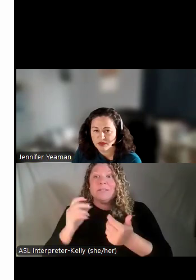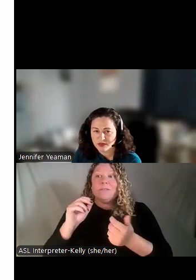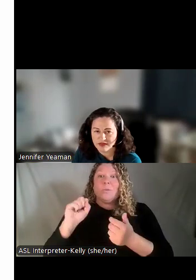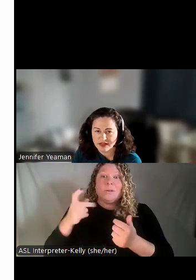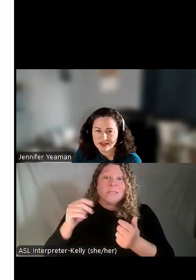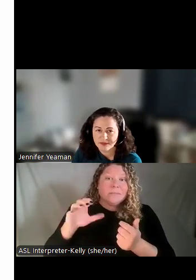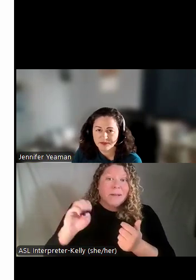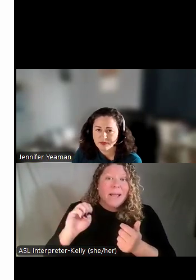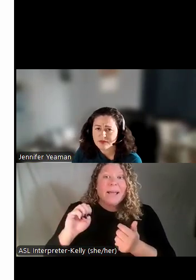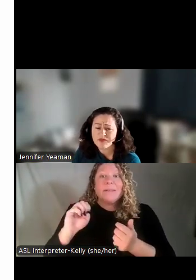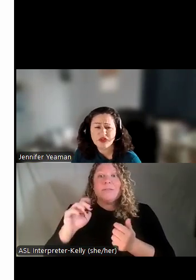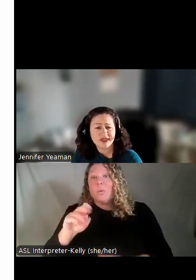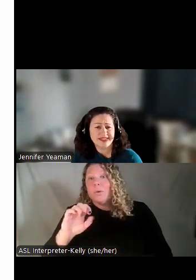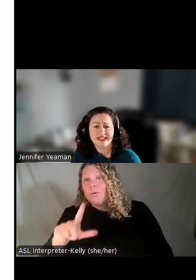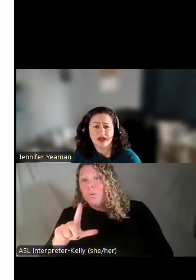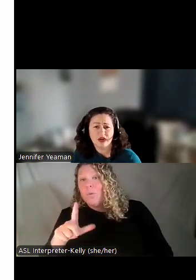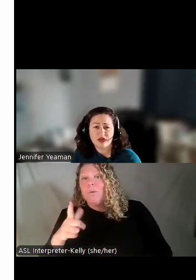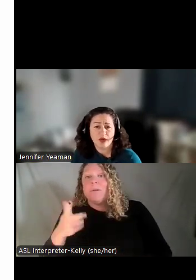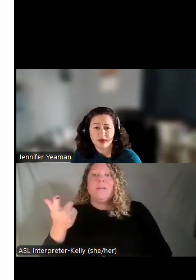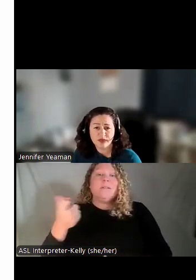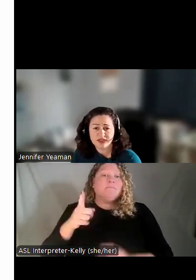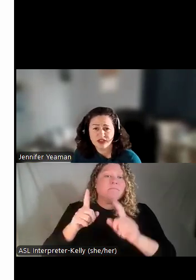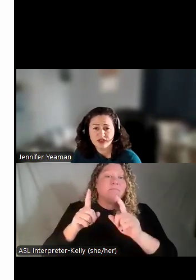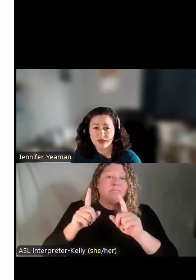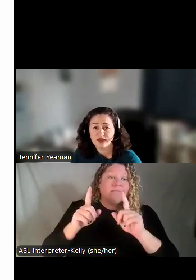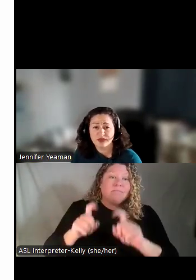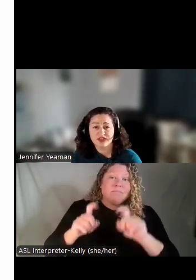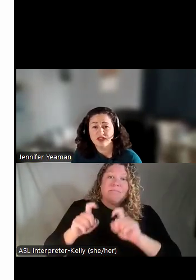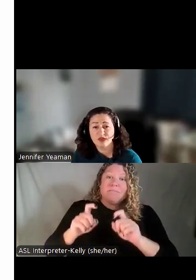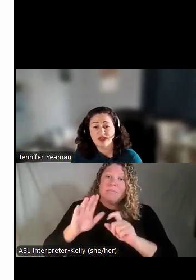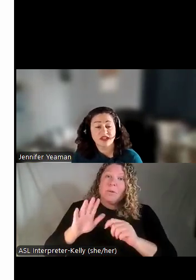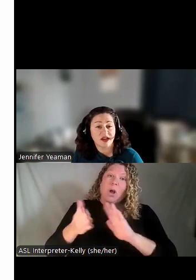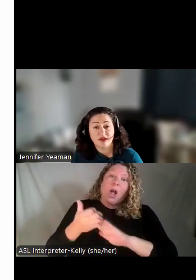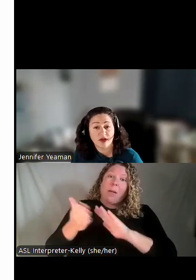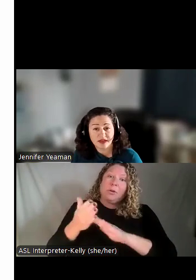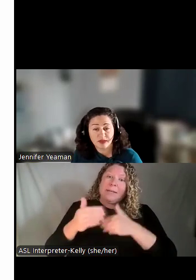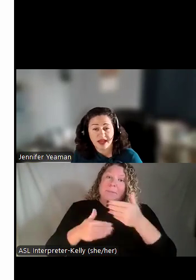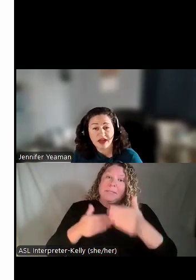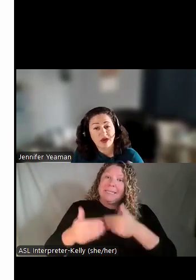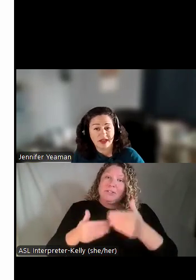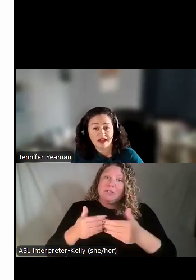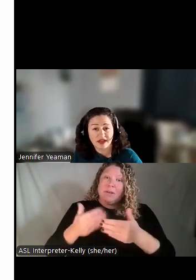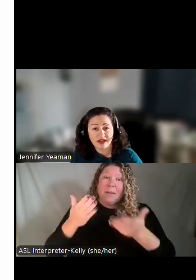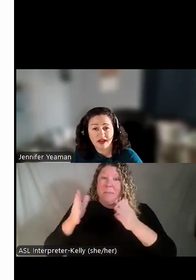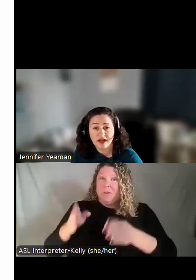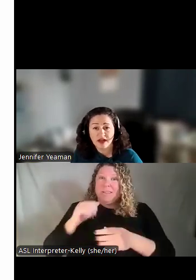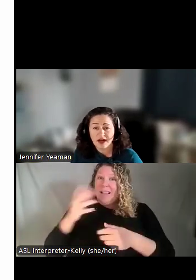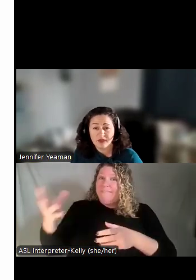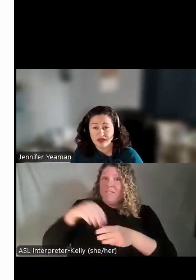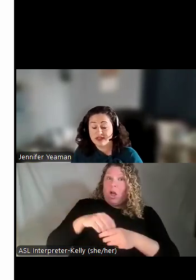pilots during your improvement events. You can test out your new operating procedures with the person who was not involved in the planning or in the